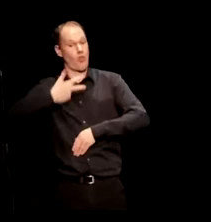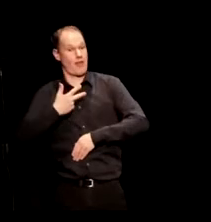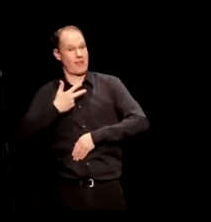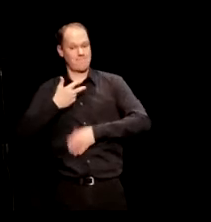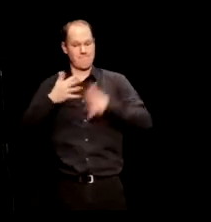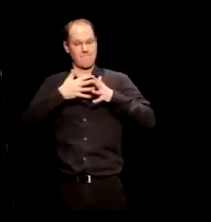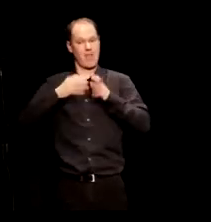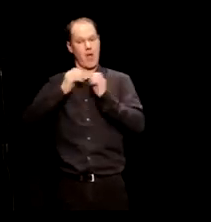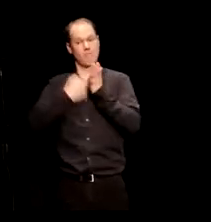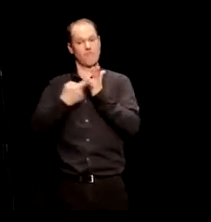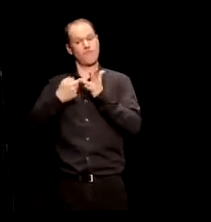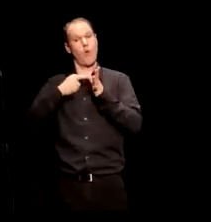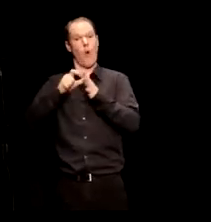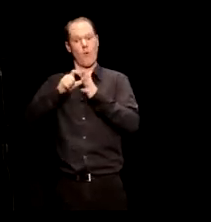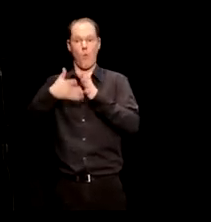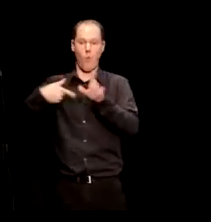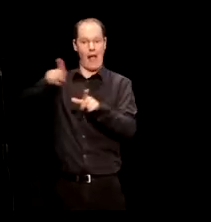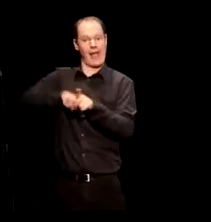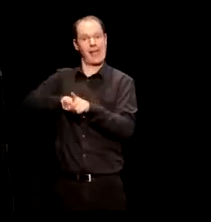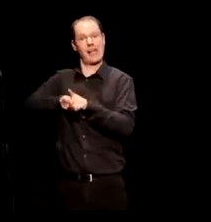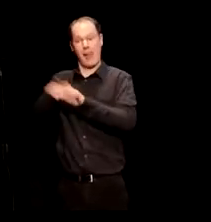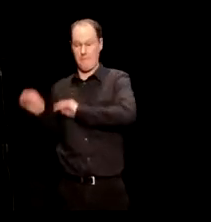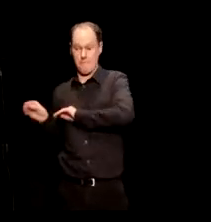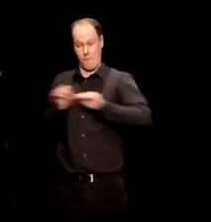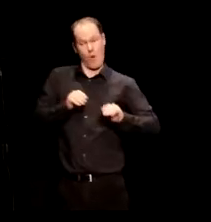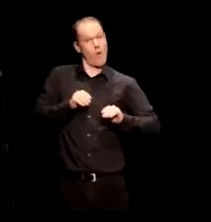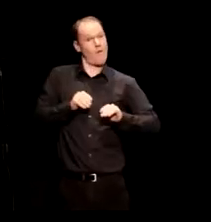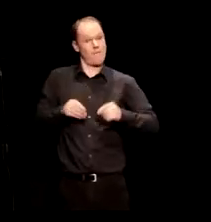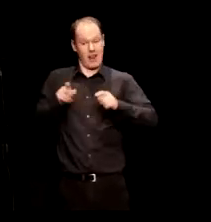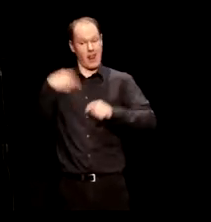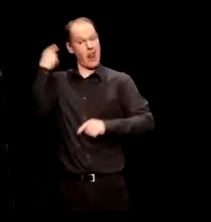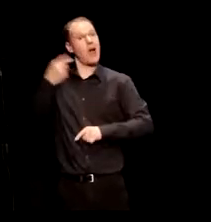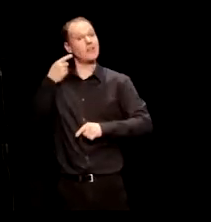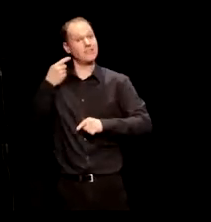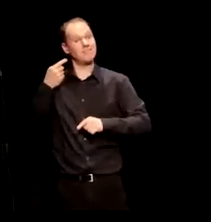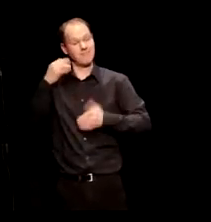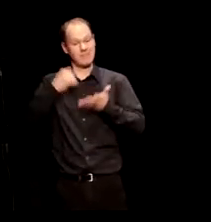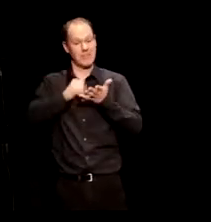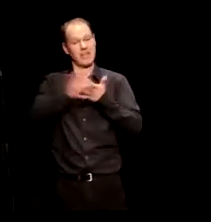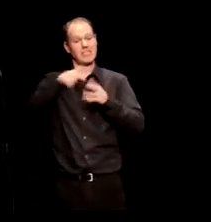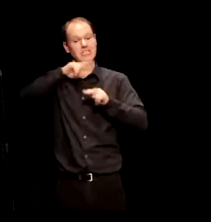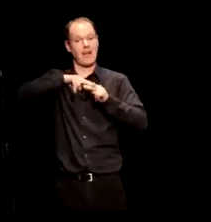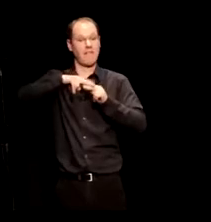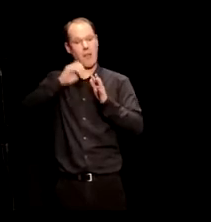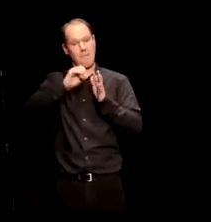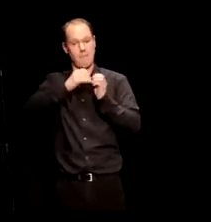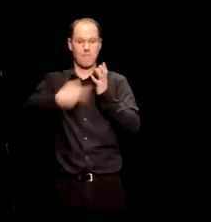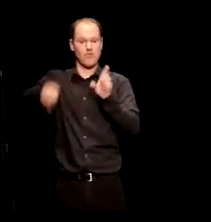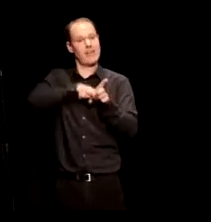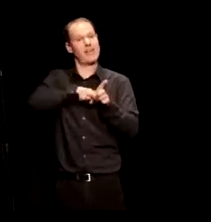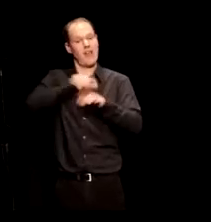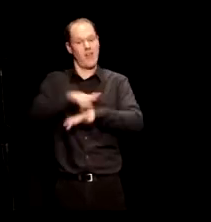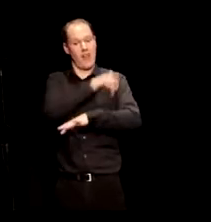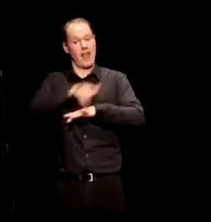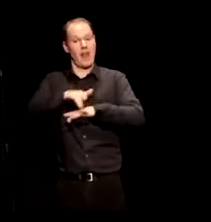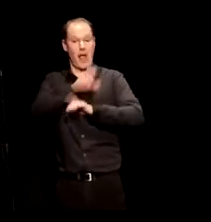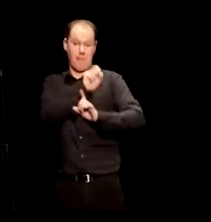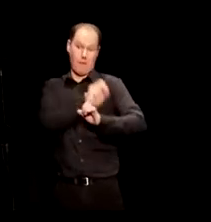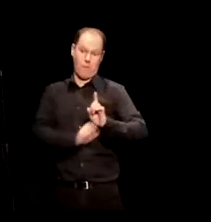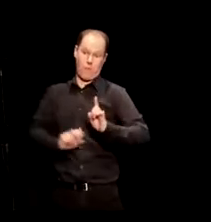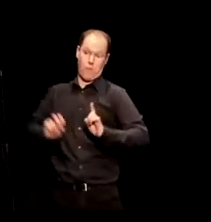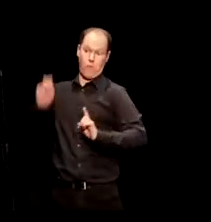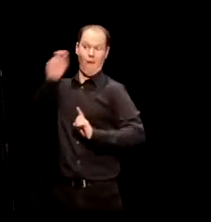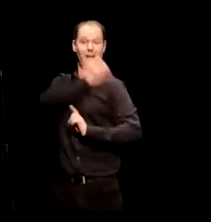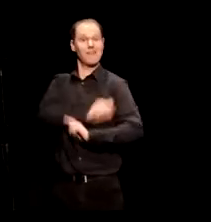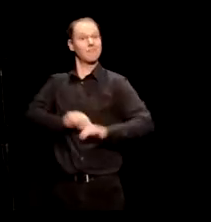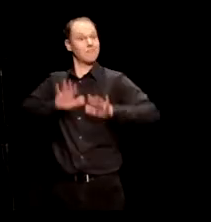later came to Britain, where it opened in London at the Shaftesbury Theatre later that year in May. It went on a tour of Britain. And it was